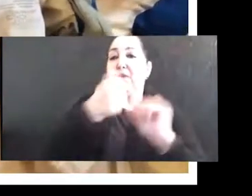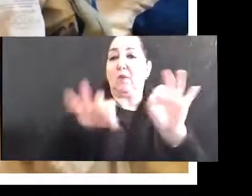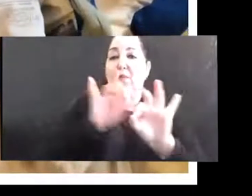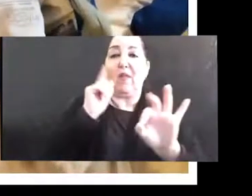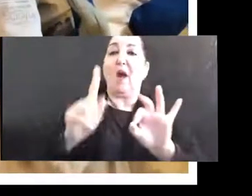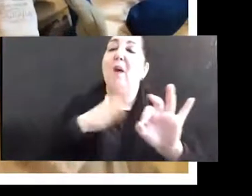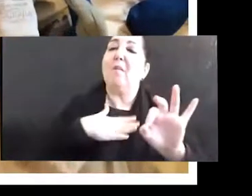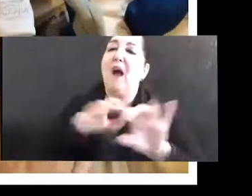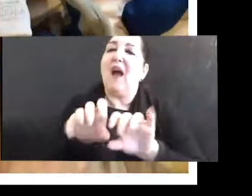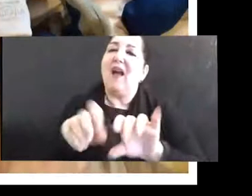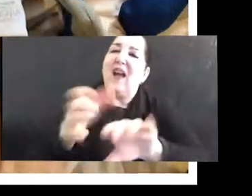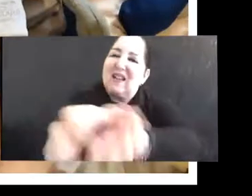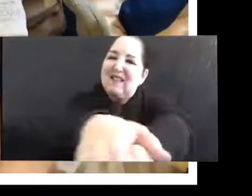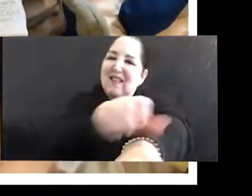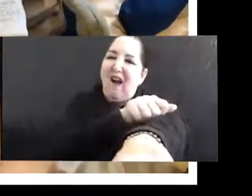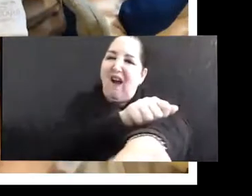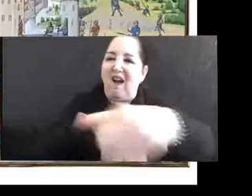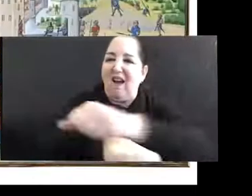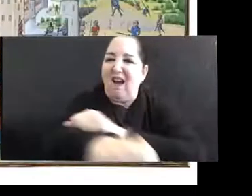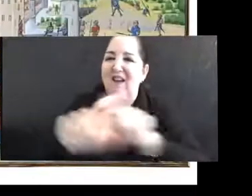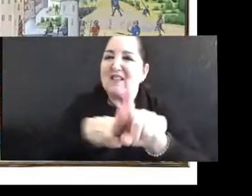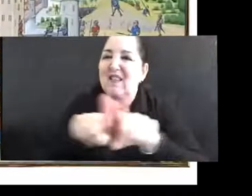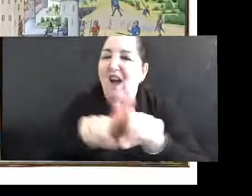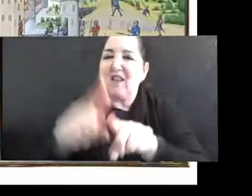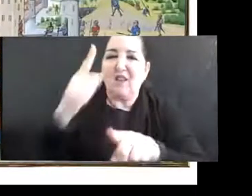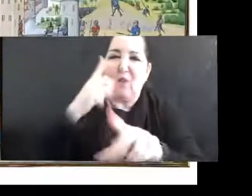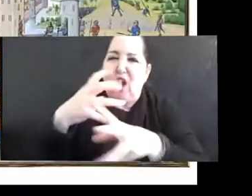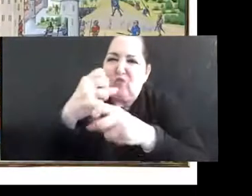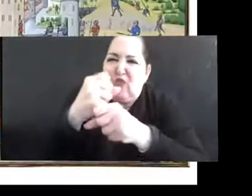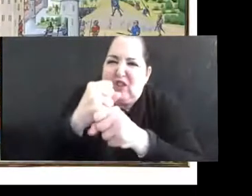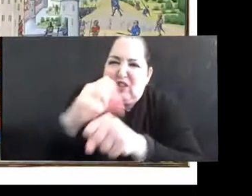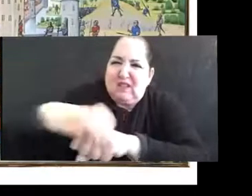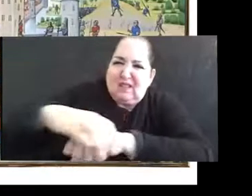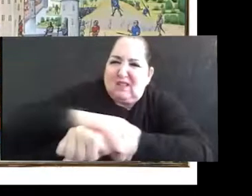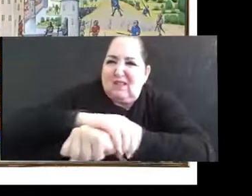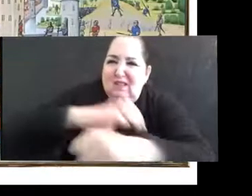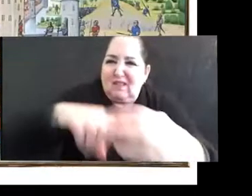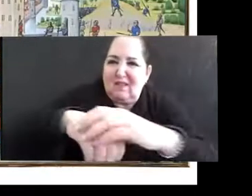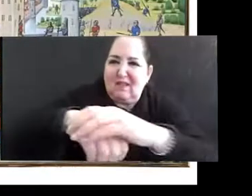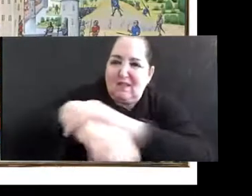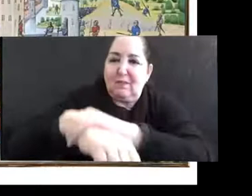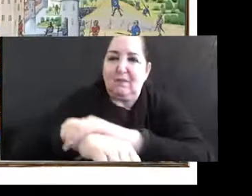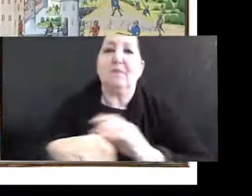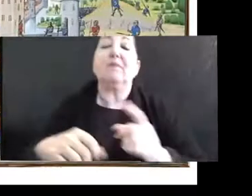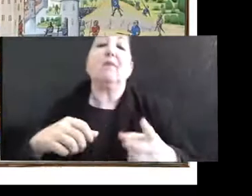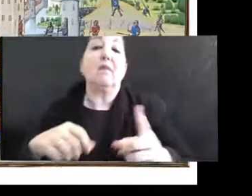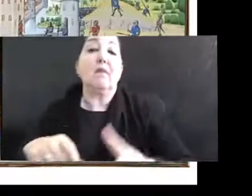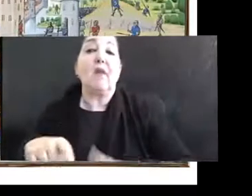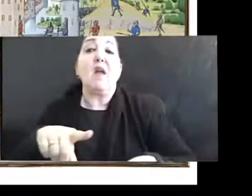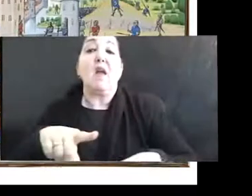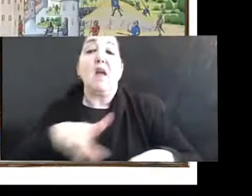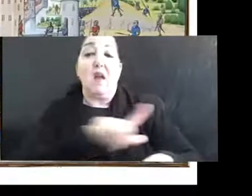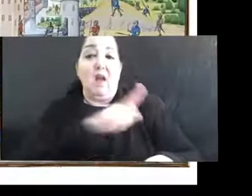these right here, my compression socks. And so when we gather, we talk about what